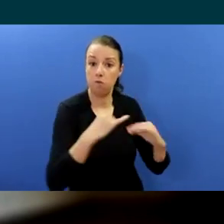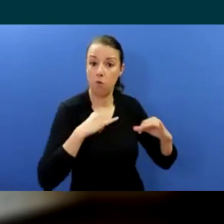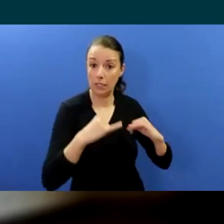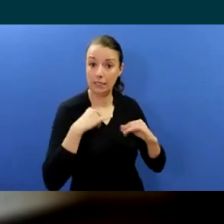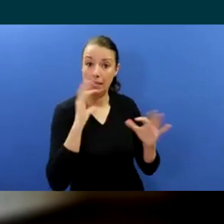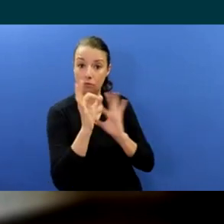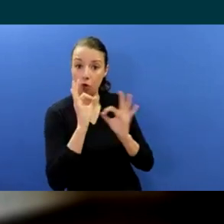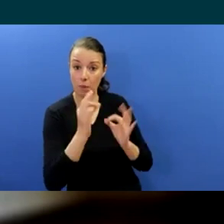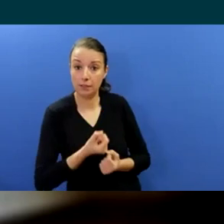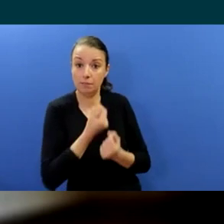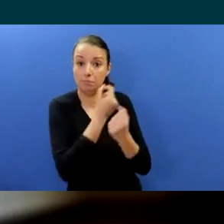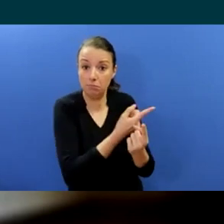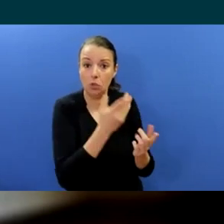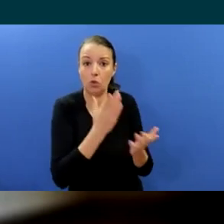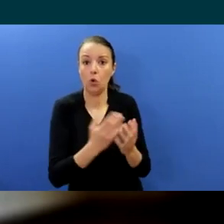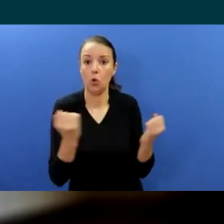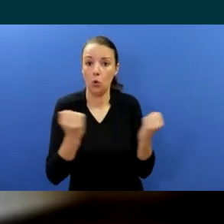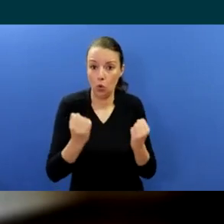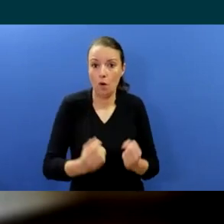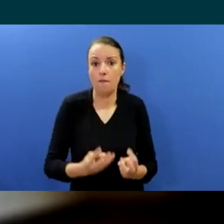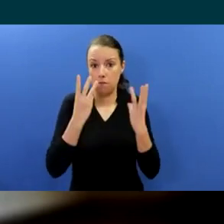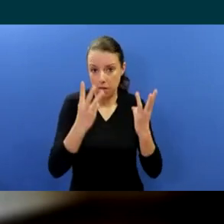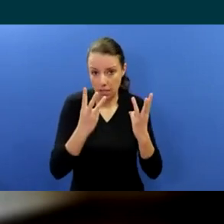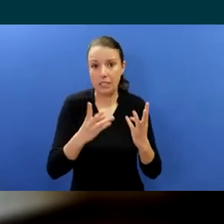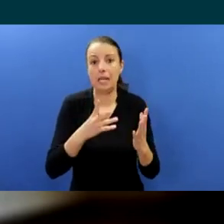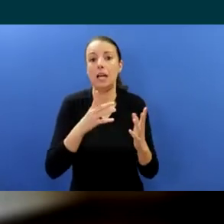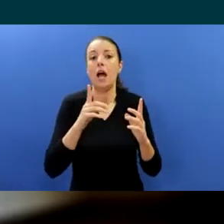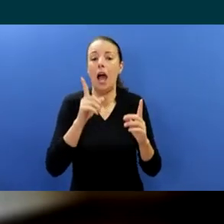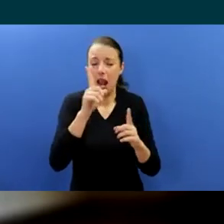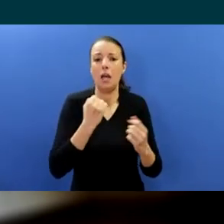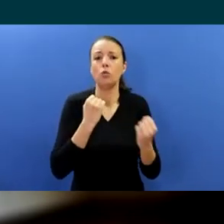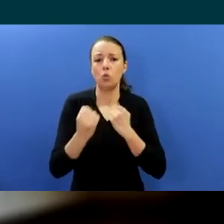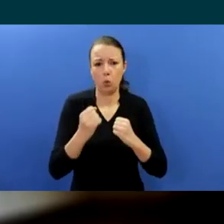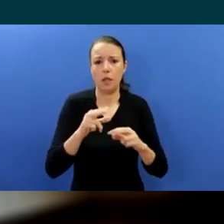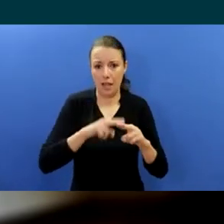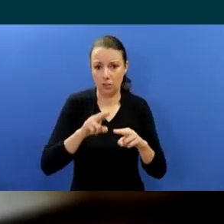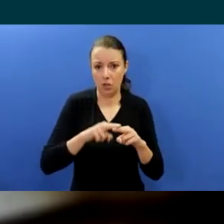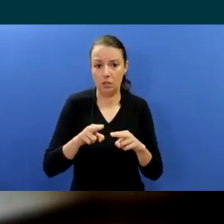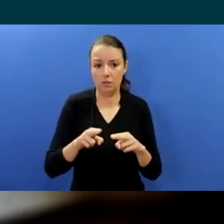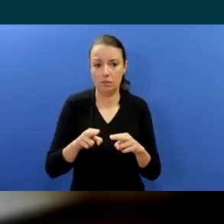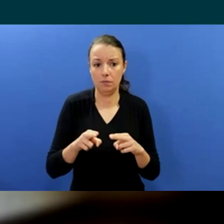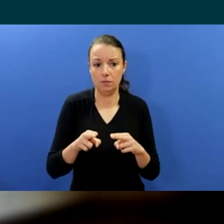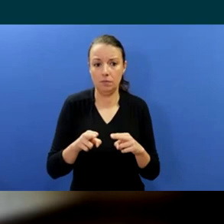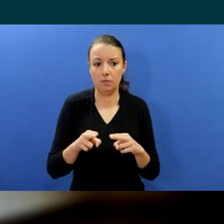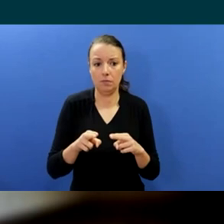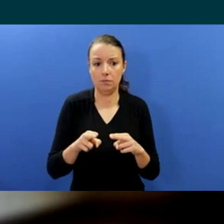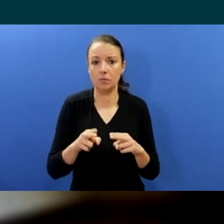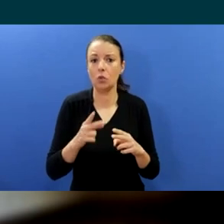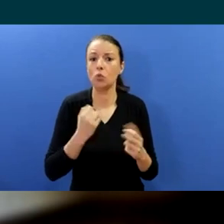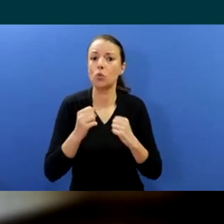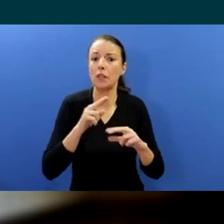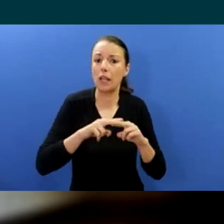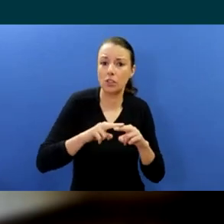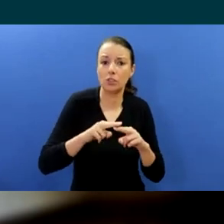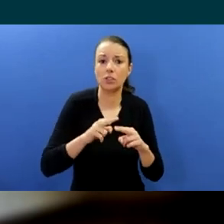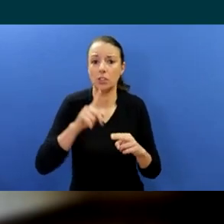the administration to get unified with one way to inform, which is also a